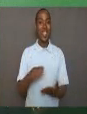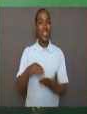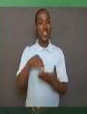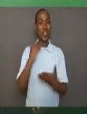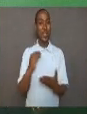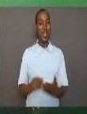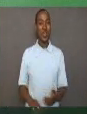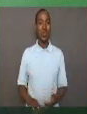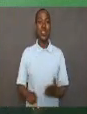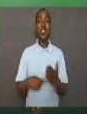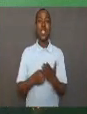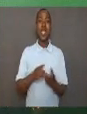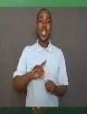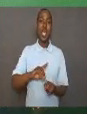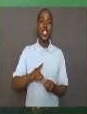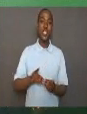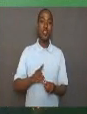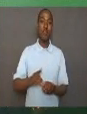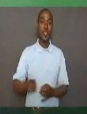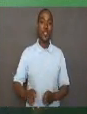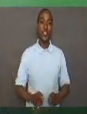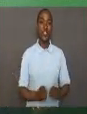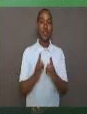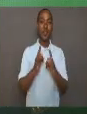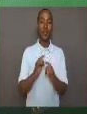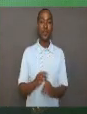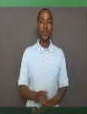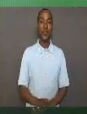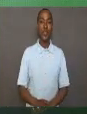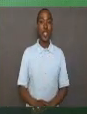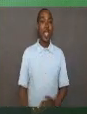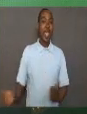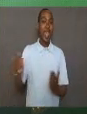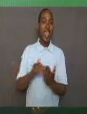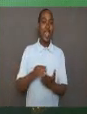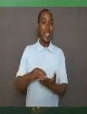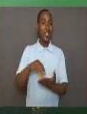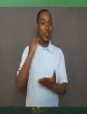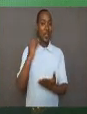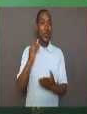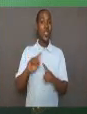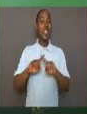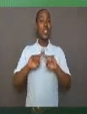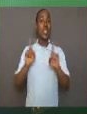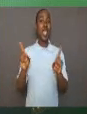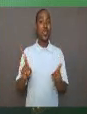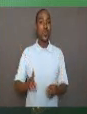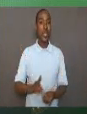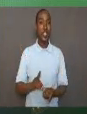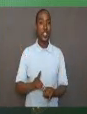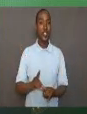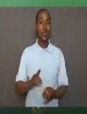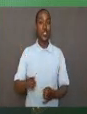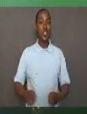learned about the digestive system. We learned the various parts of the